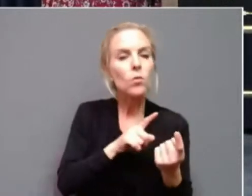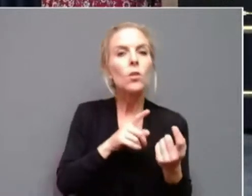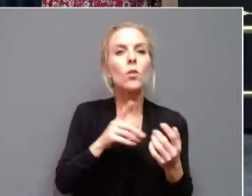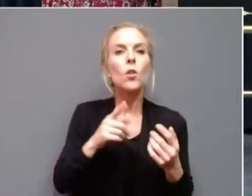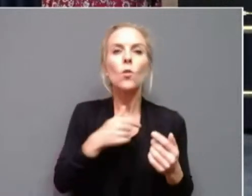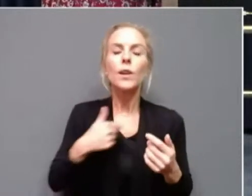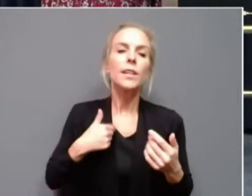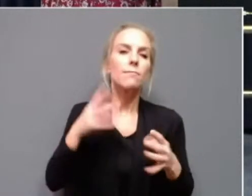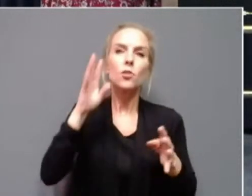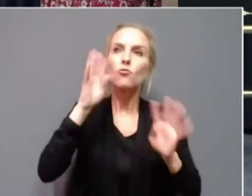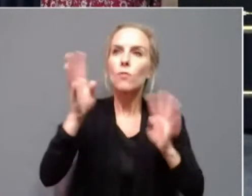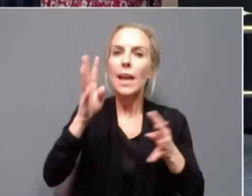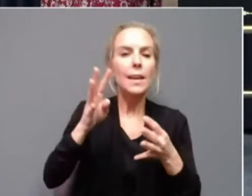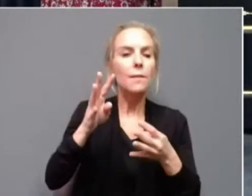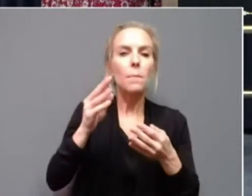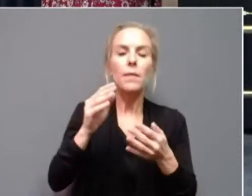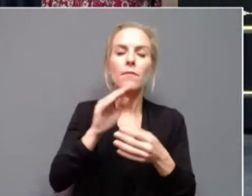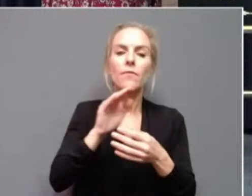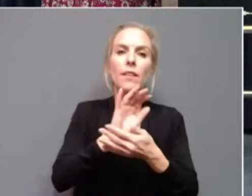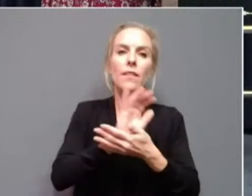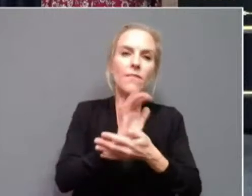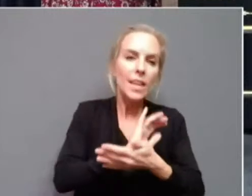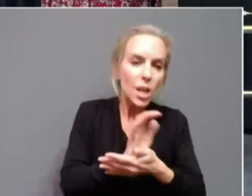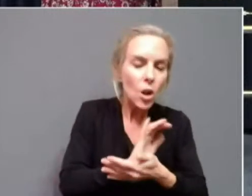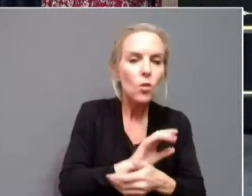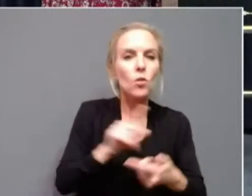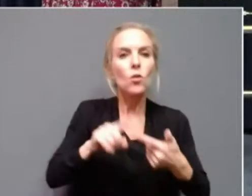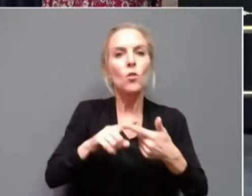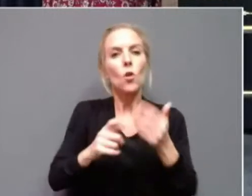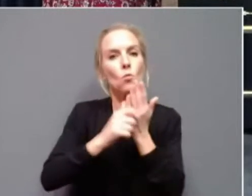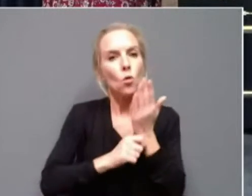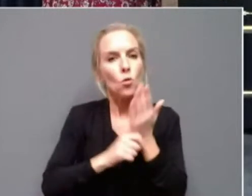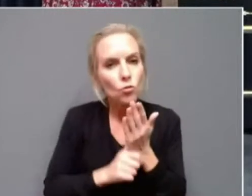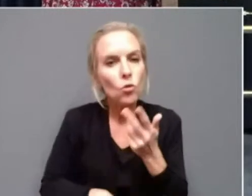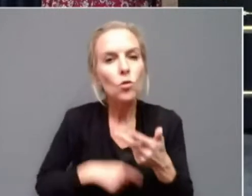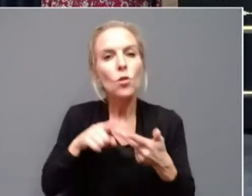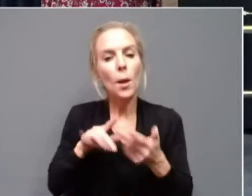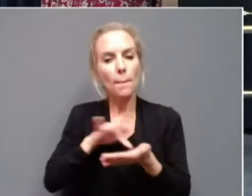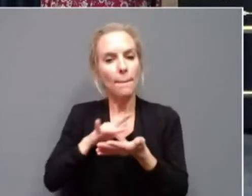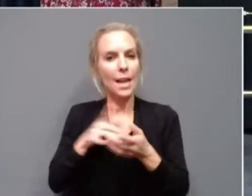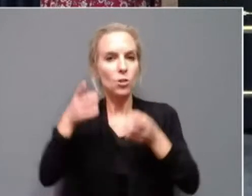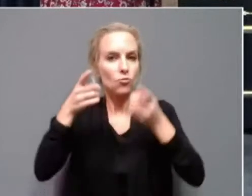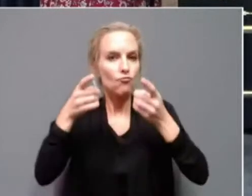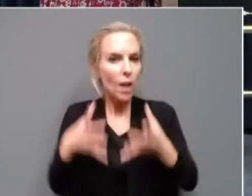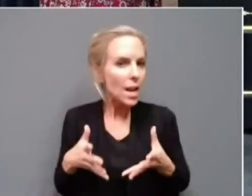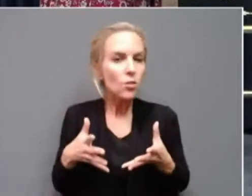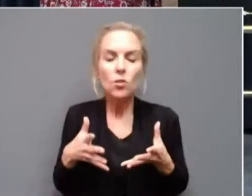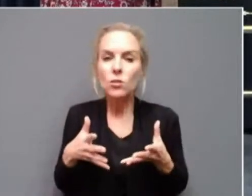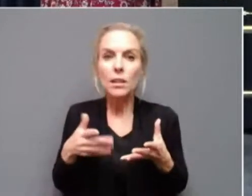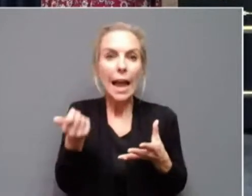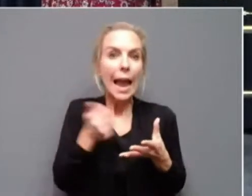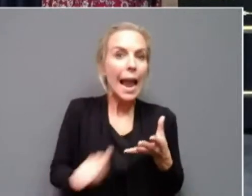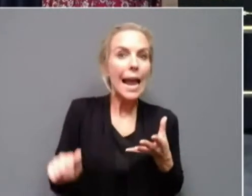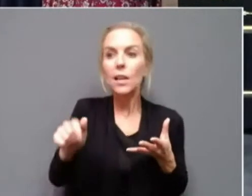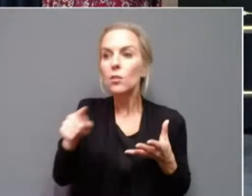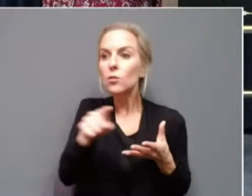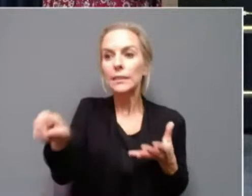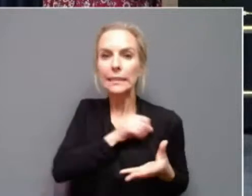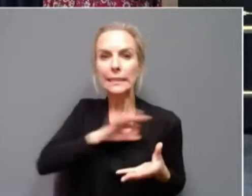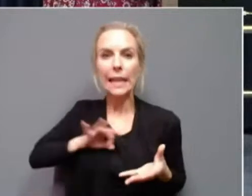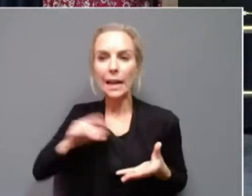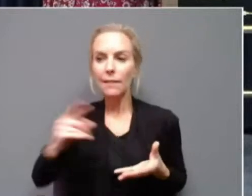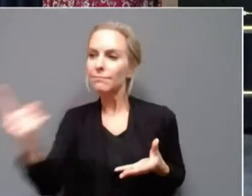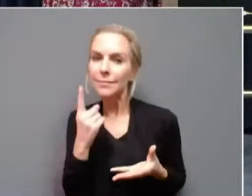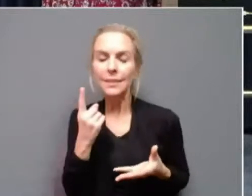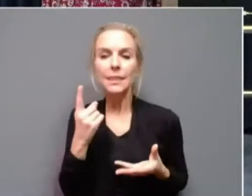we've created brochures. Our medical directors are answering any kind of questions that our staff need.